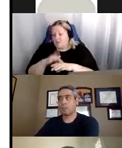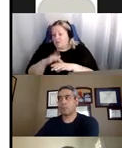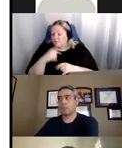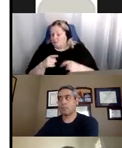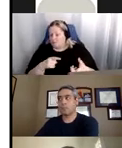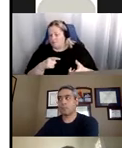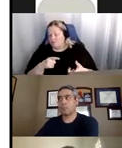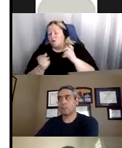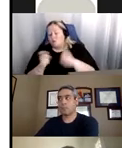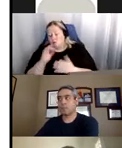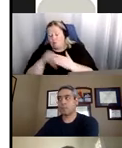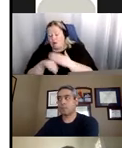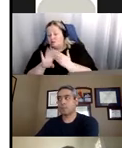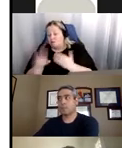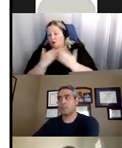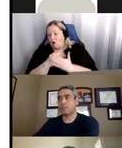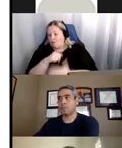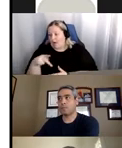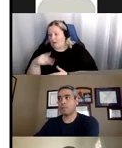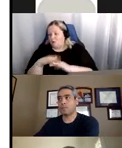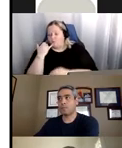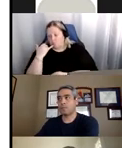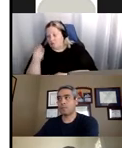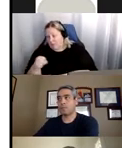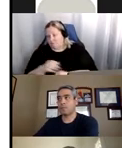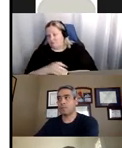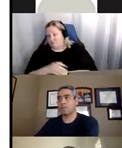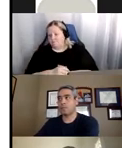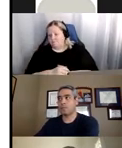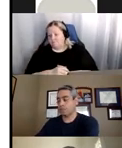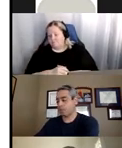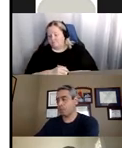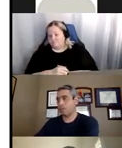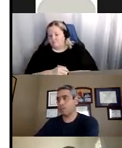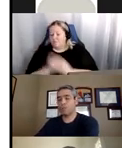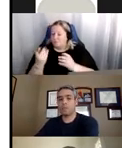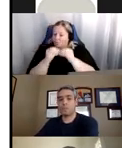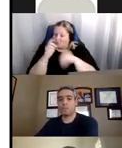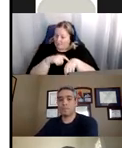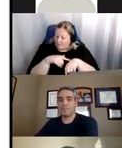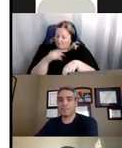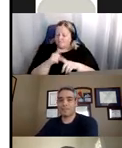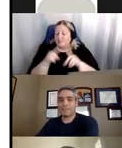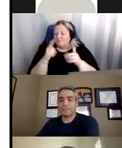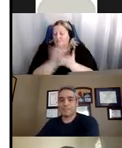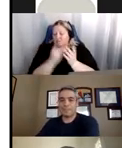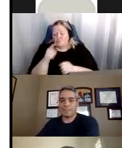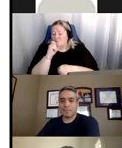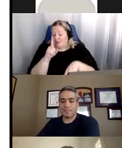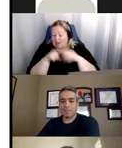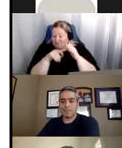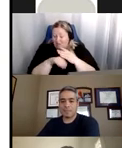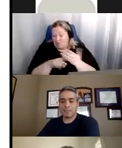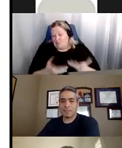then you would be able to access all the apps on your phone. Obviously, it takes a little bit more time, but for someone who can't access it